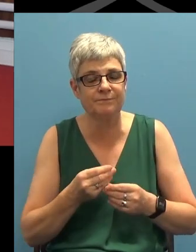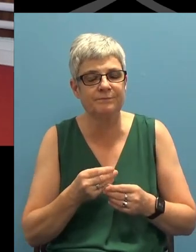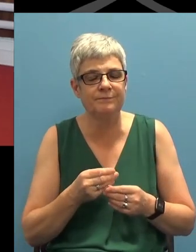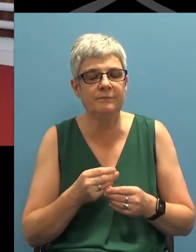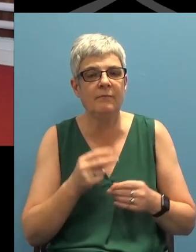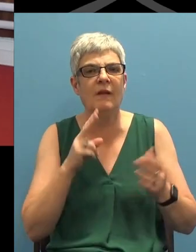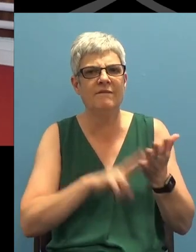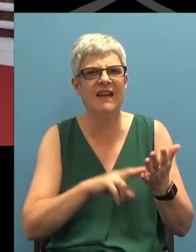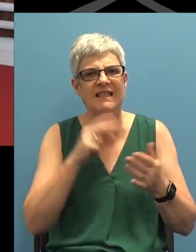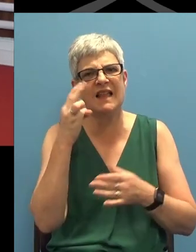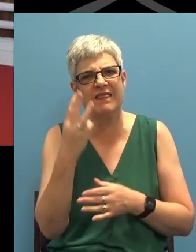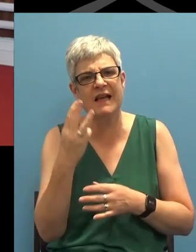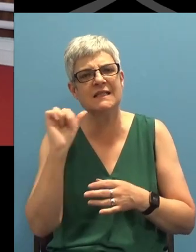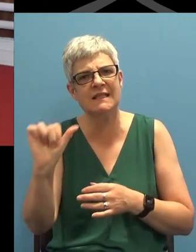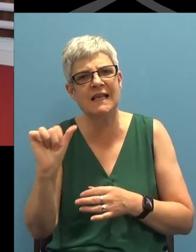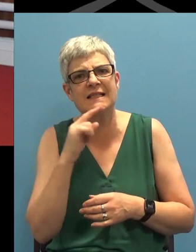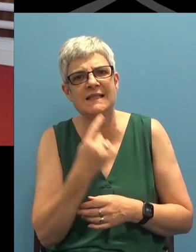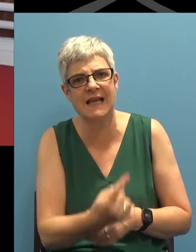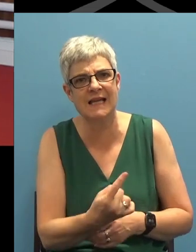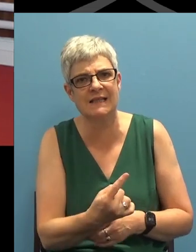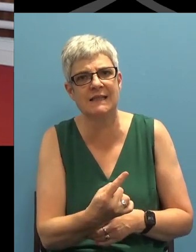And verse 36 tells us